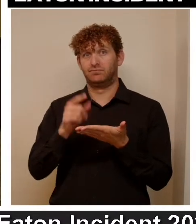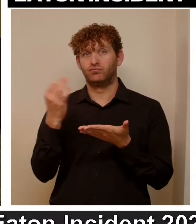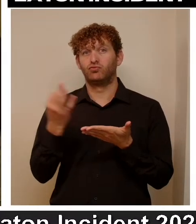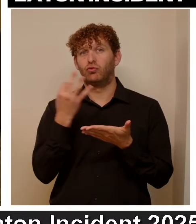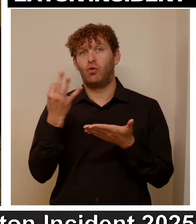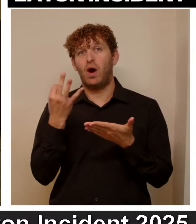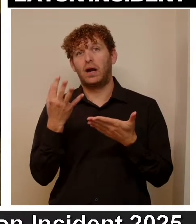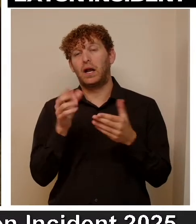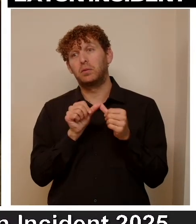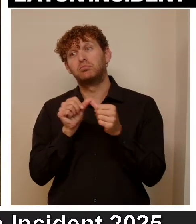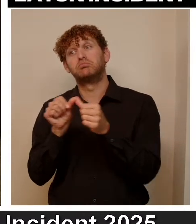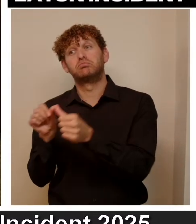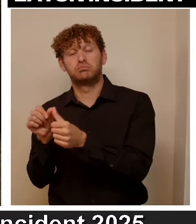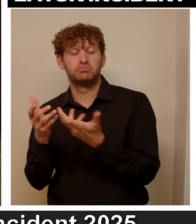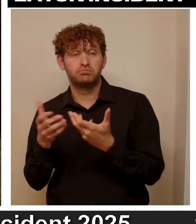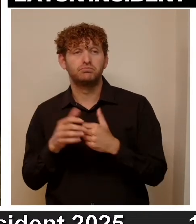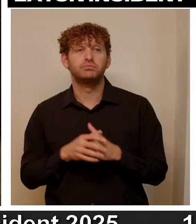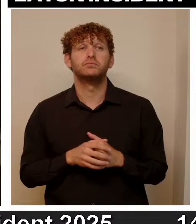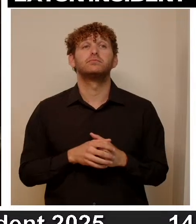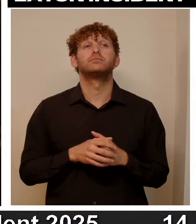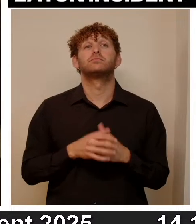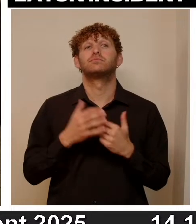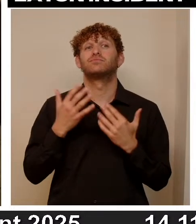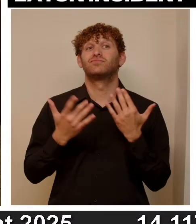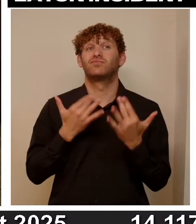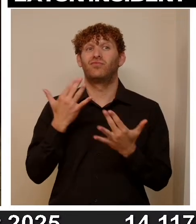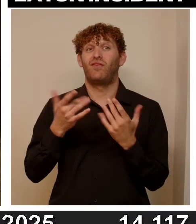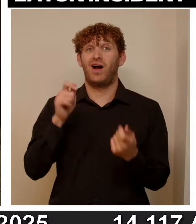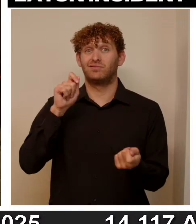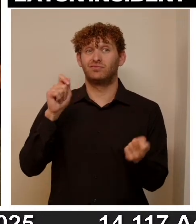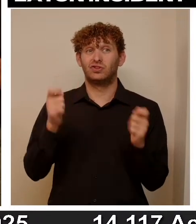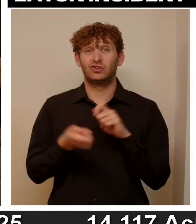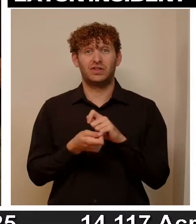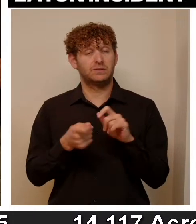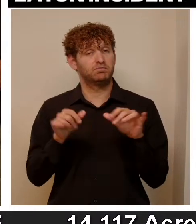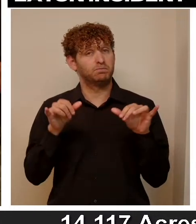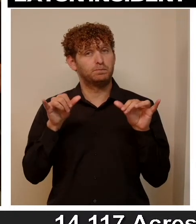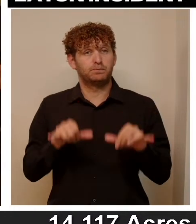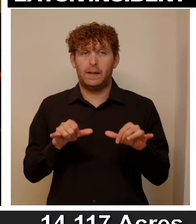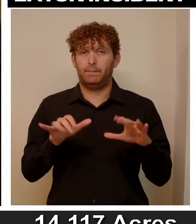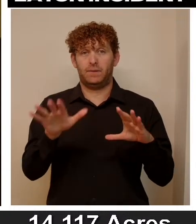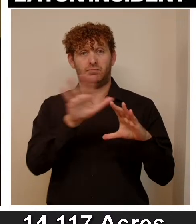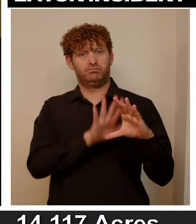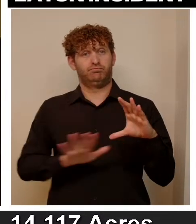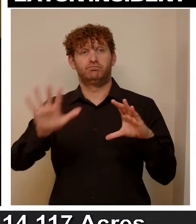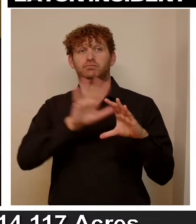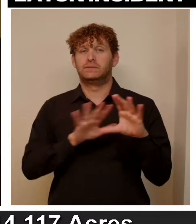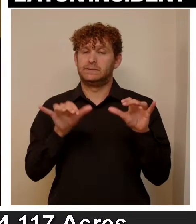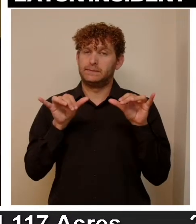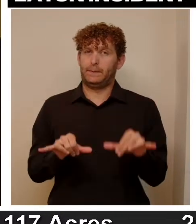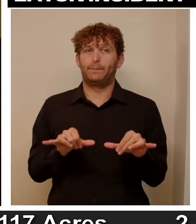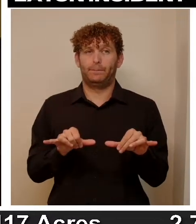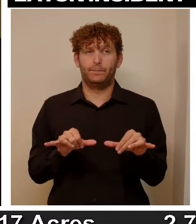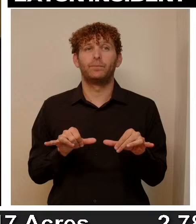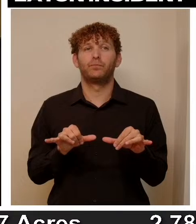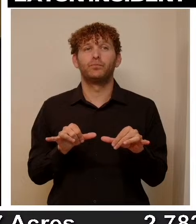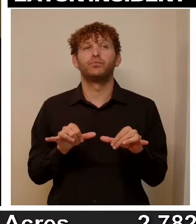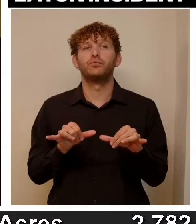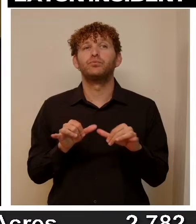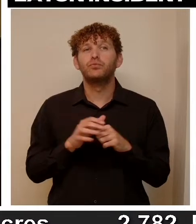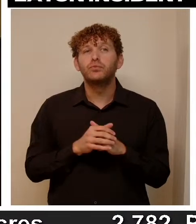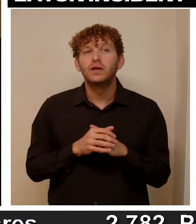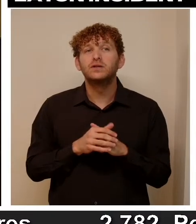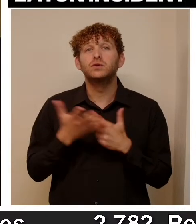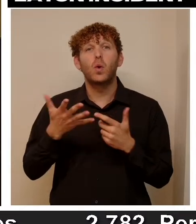Speaking on the fire, no real big changes and not expecting the fire to leave its current footprint. We did get some infrared this morning. There's